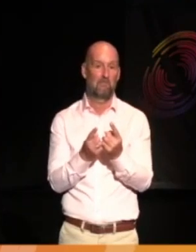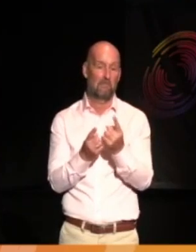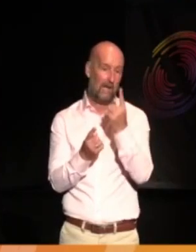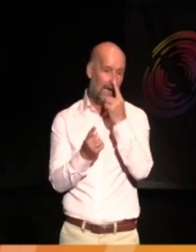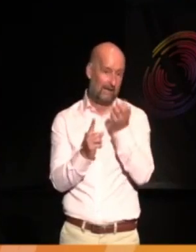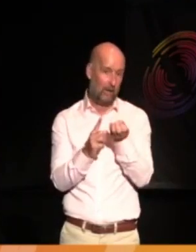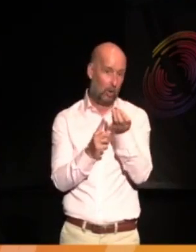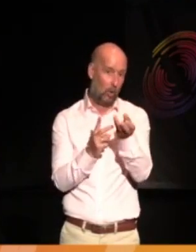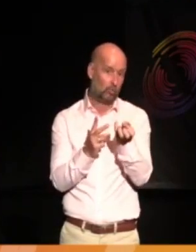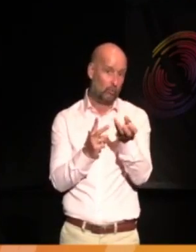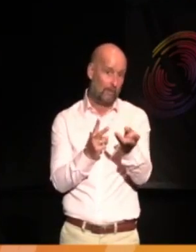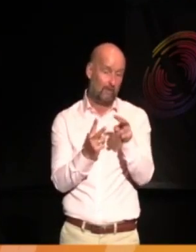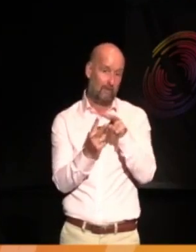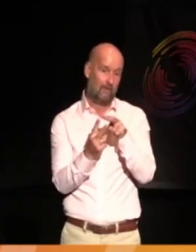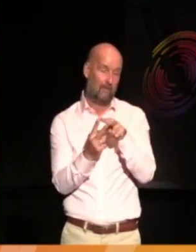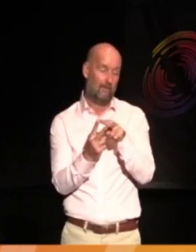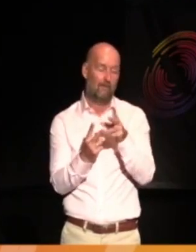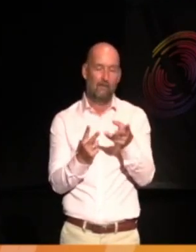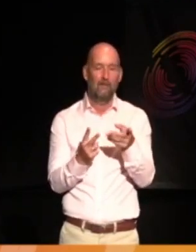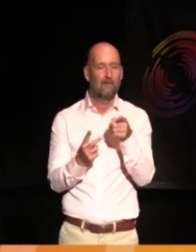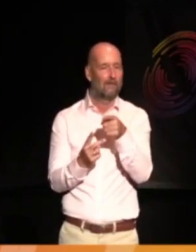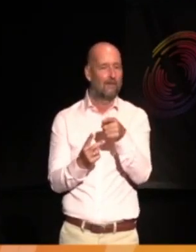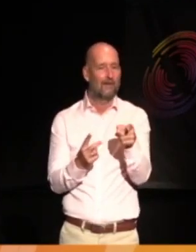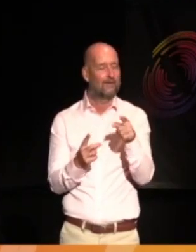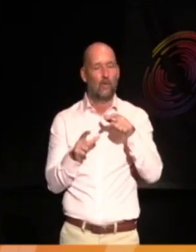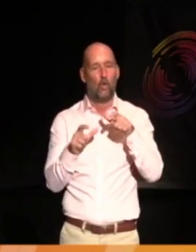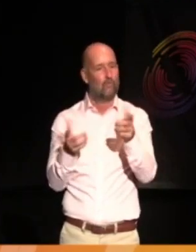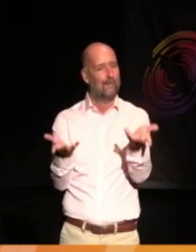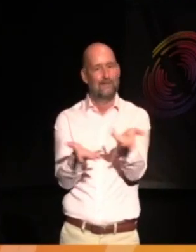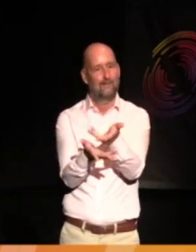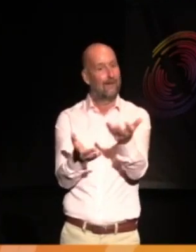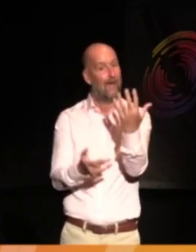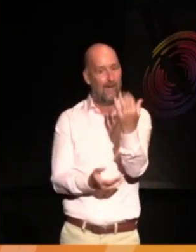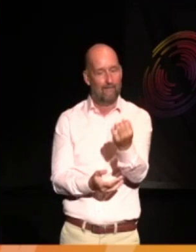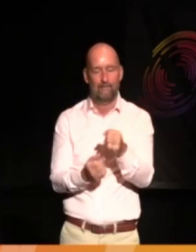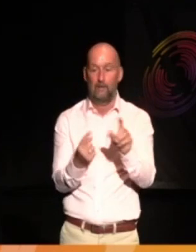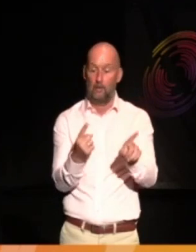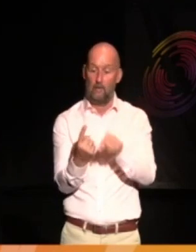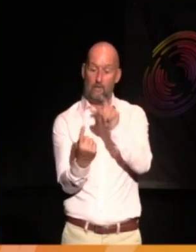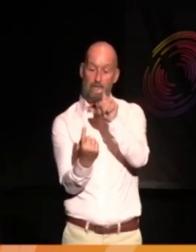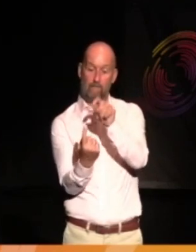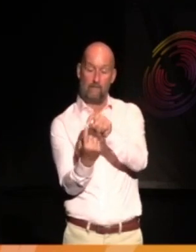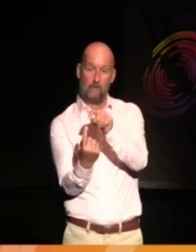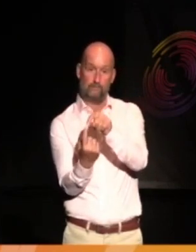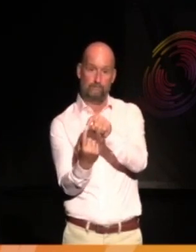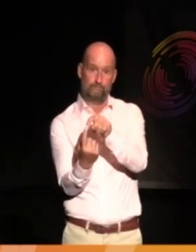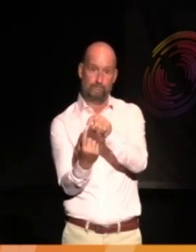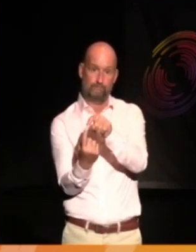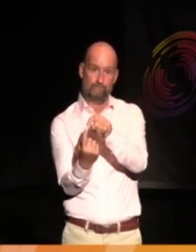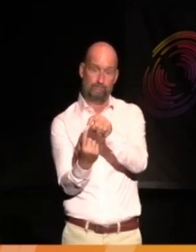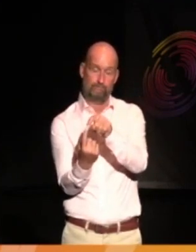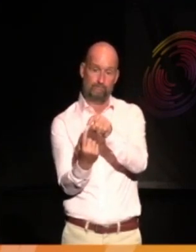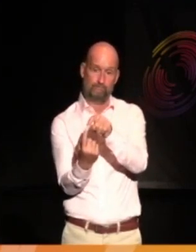contribute to what is already a kind of ongoing discussion. And the first is that we